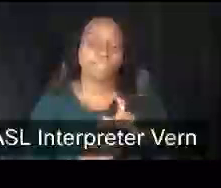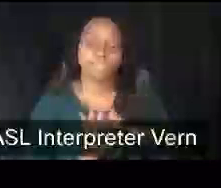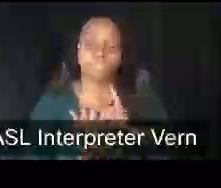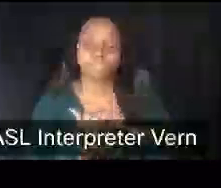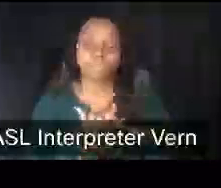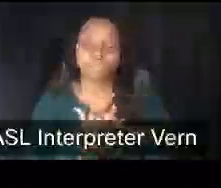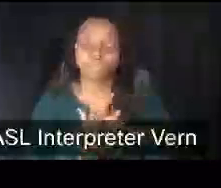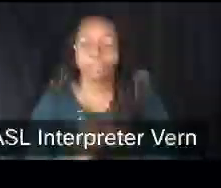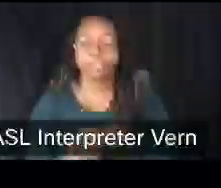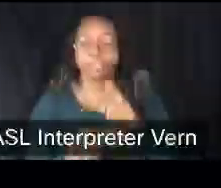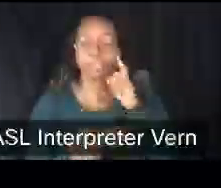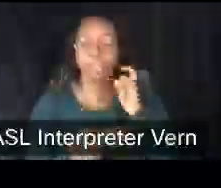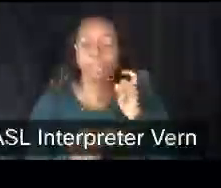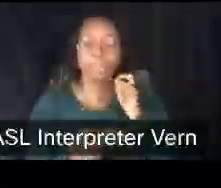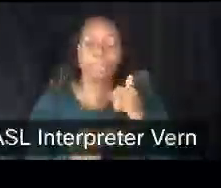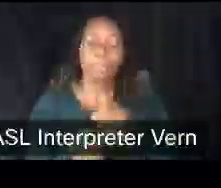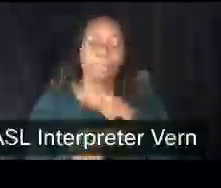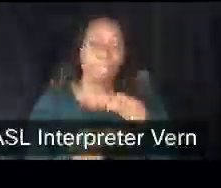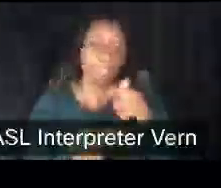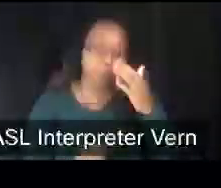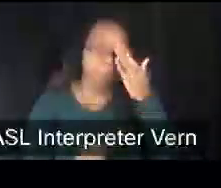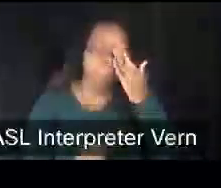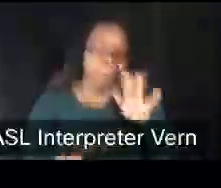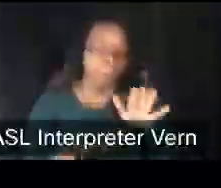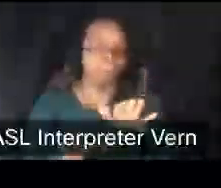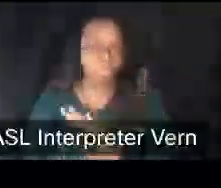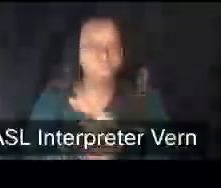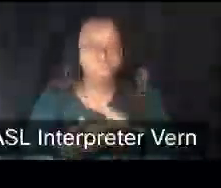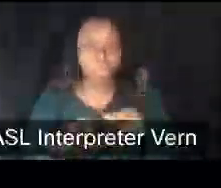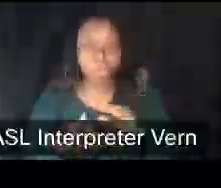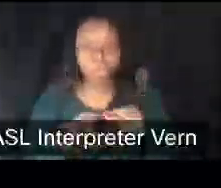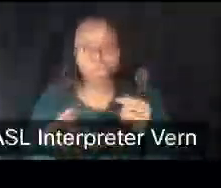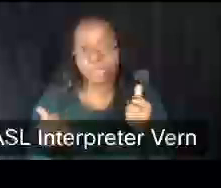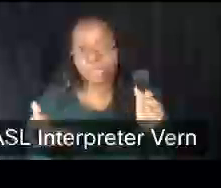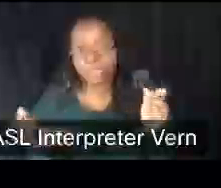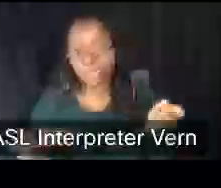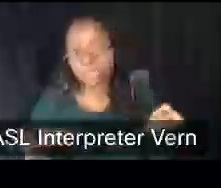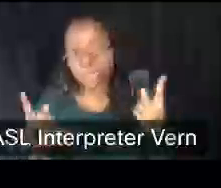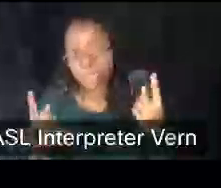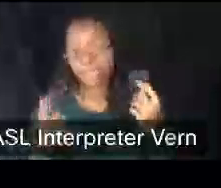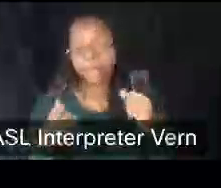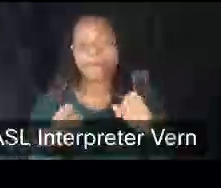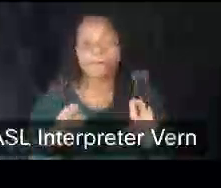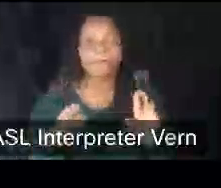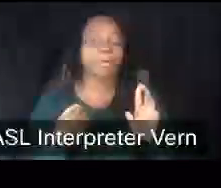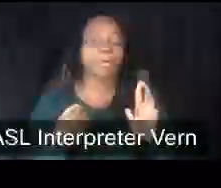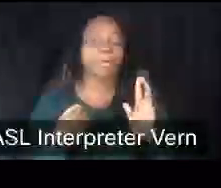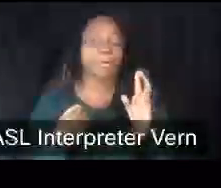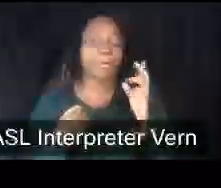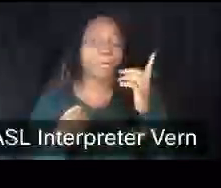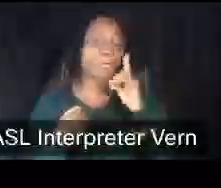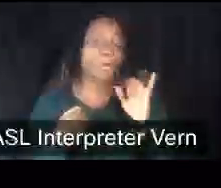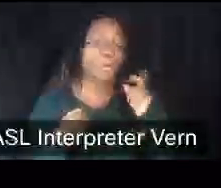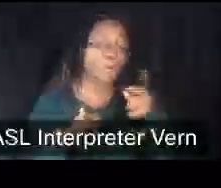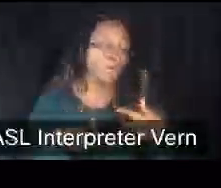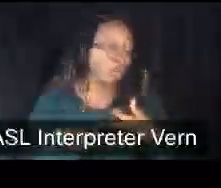to know the whole story in order to understand or to put on that concept of deserving versus